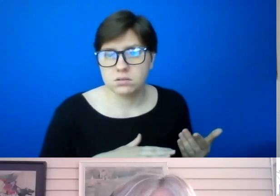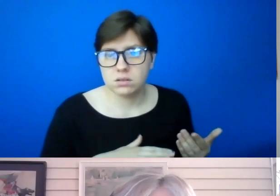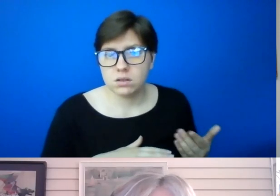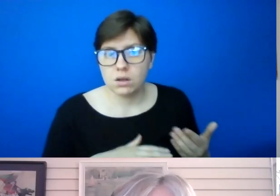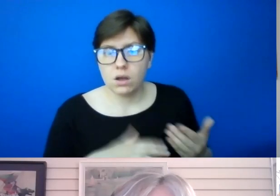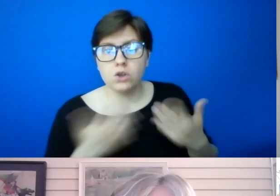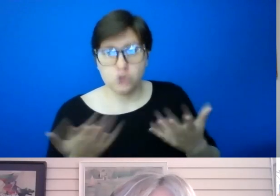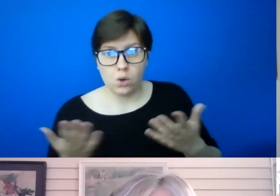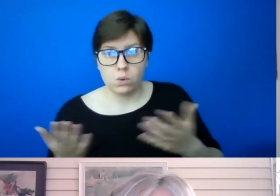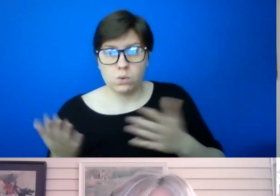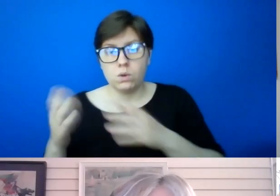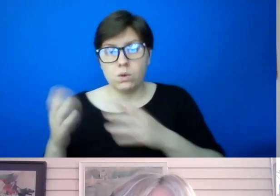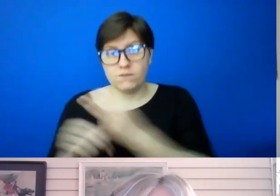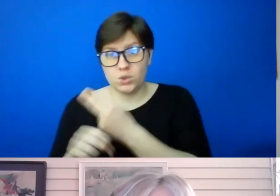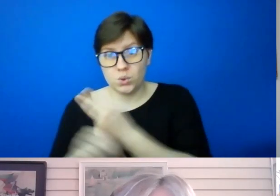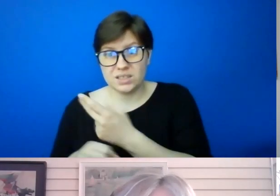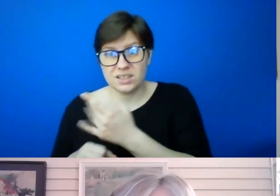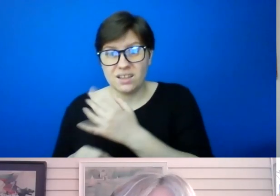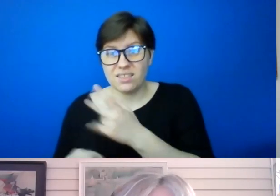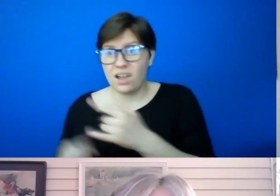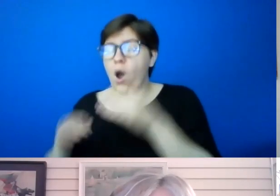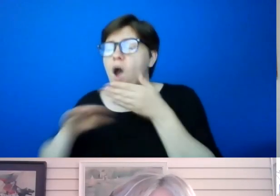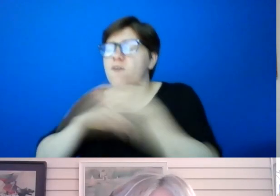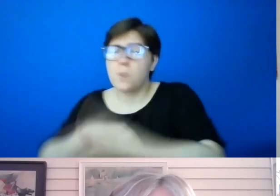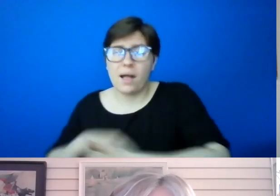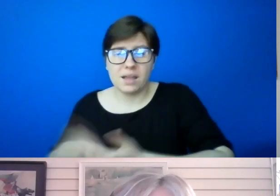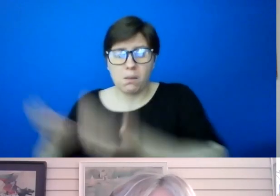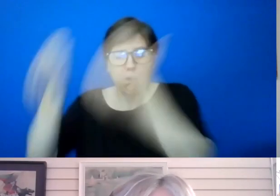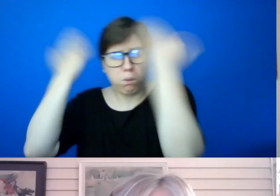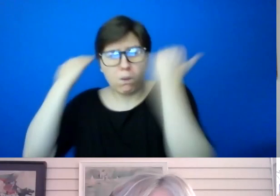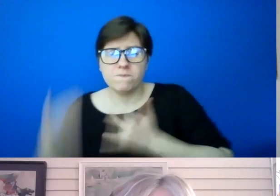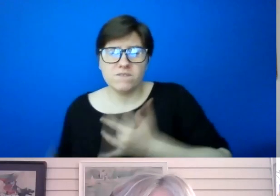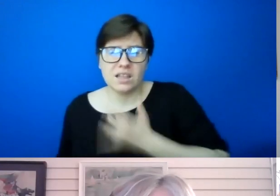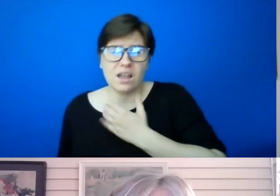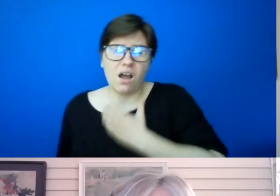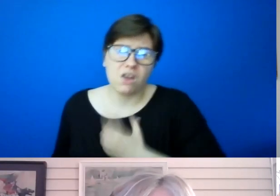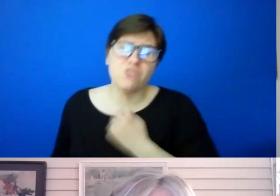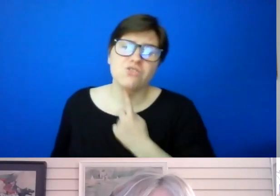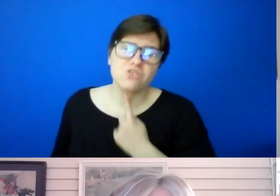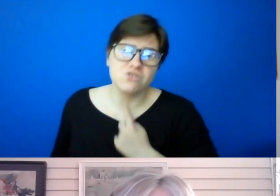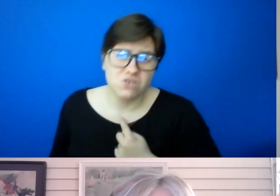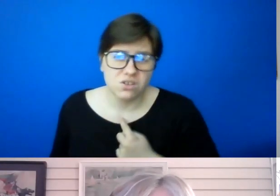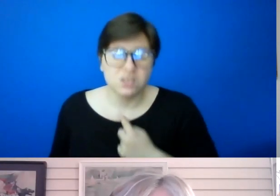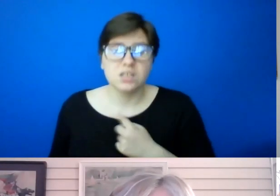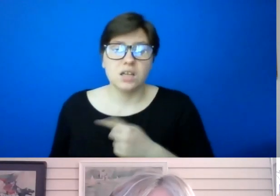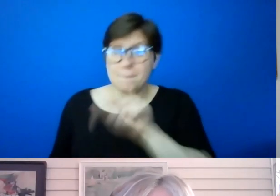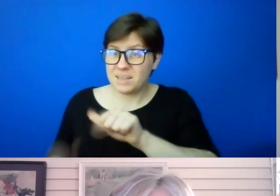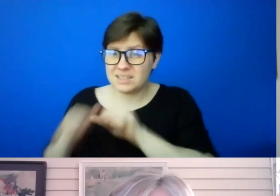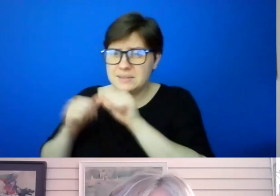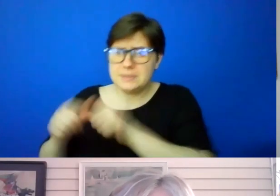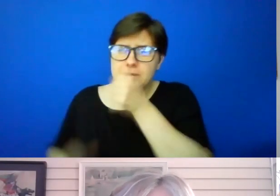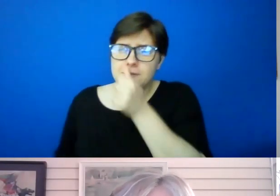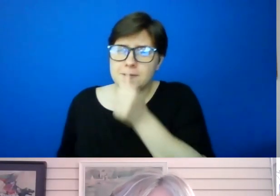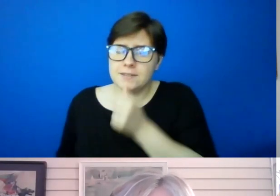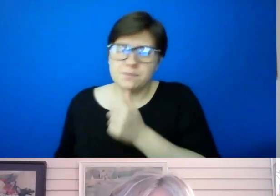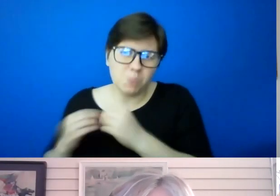to, against the overwhelming feelings of thirst and other symptoms of dehydration, you have to persist through that. So it's a little bit